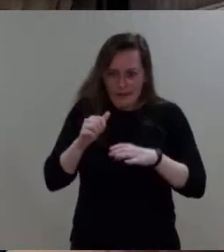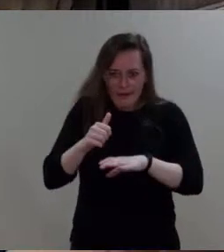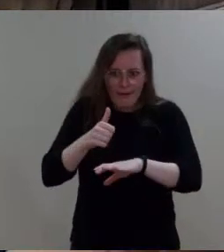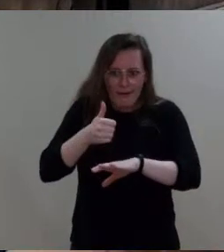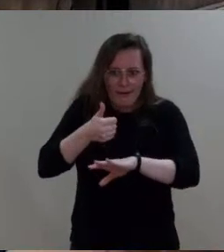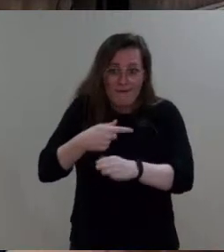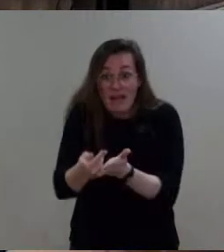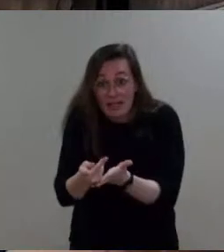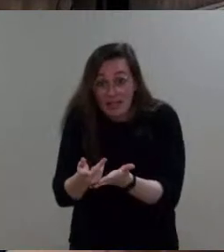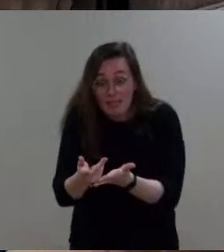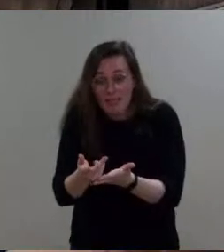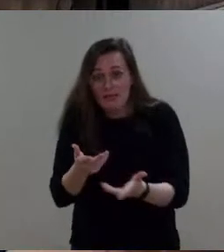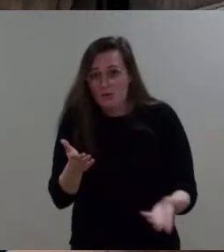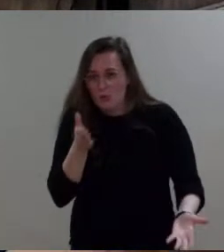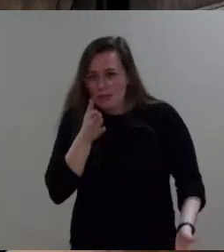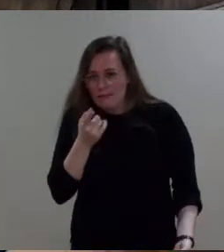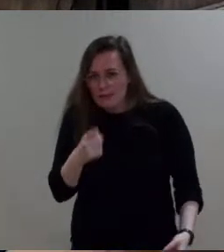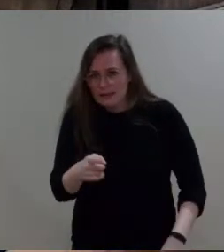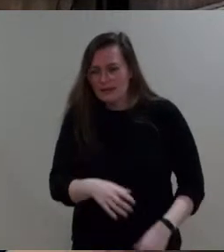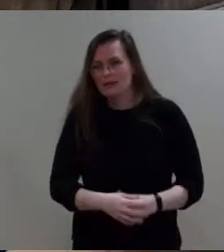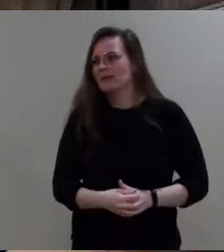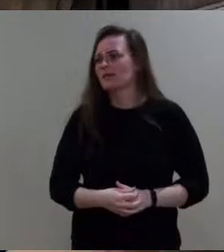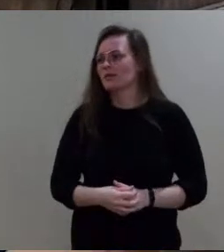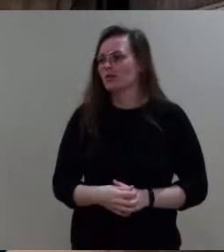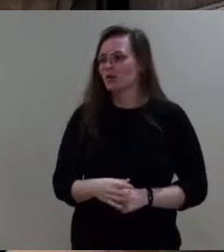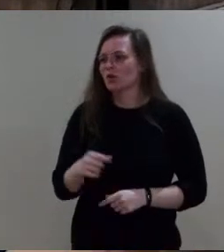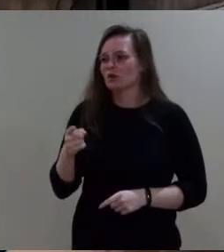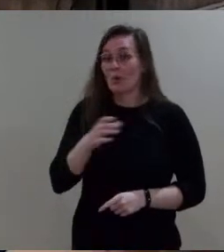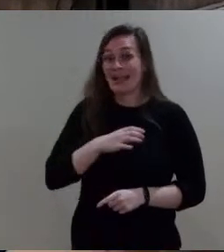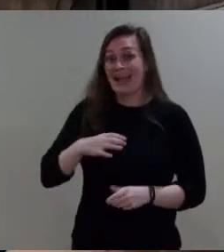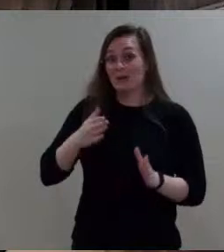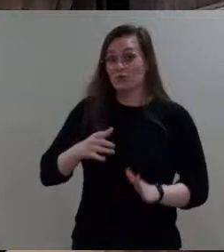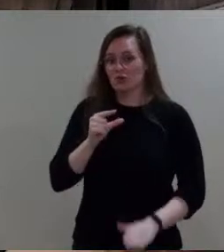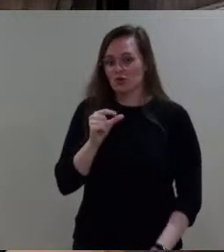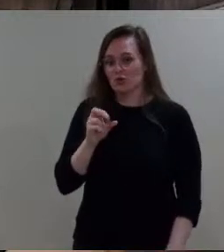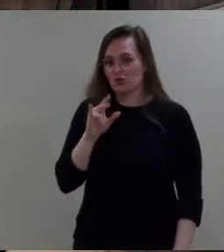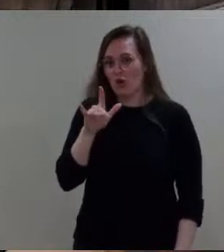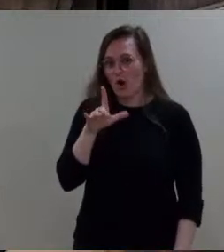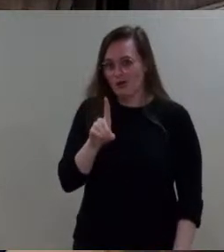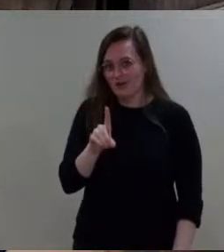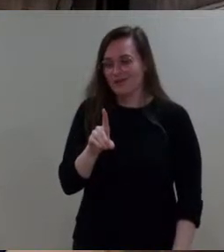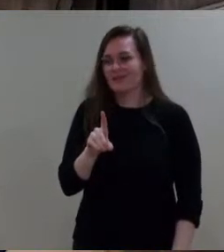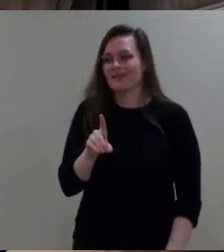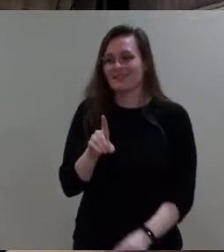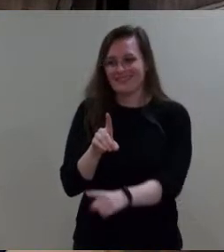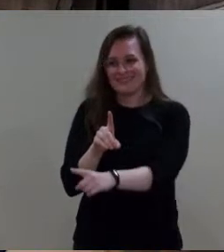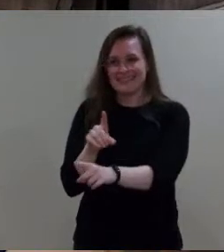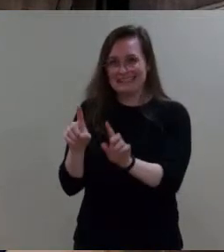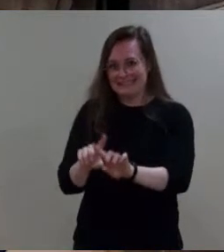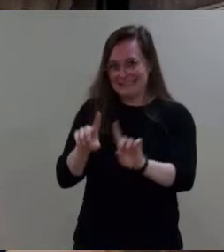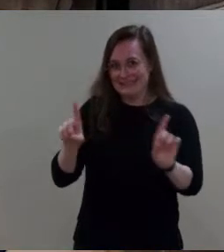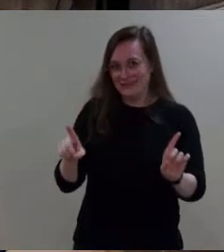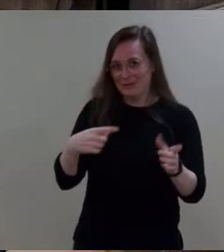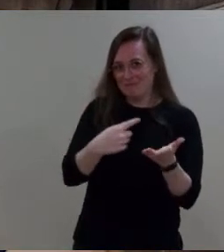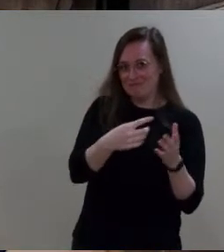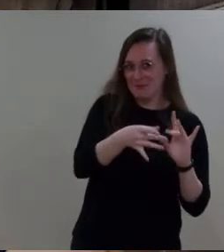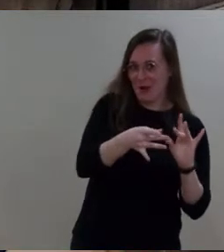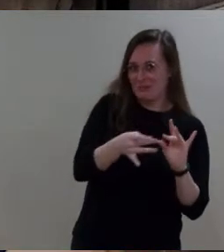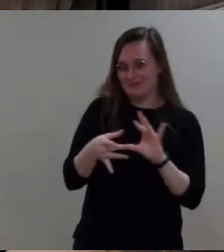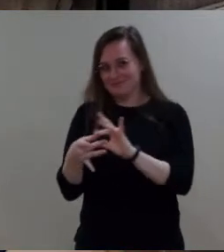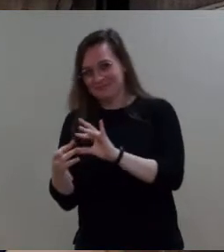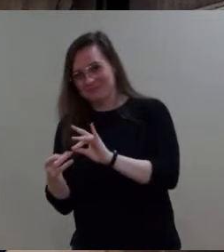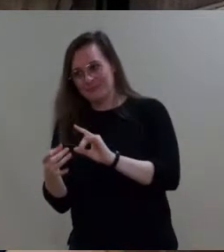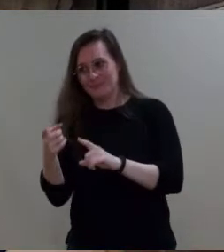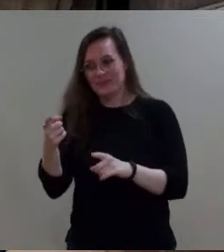the juxtaposition to what Councillor Gerard had referenced, that we should be putting in place good plans and